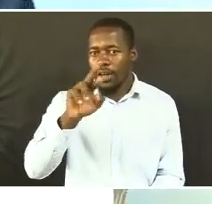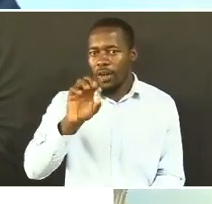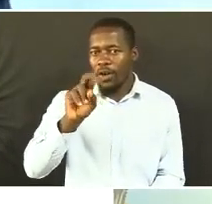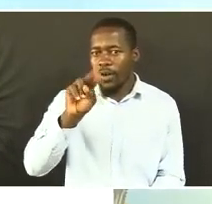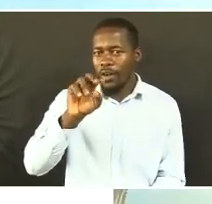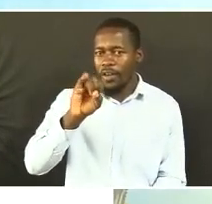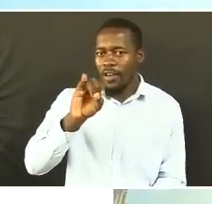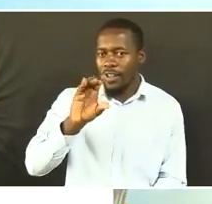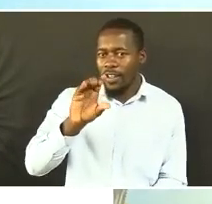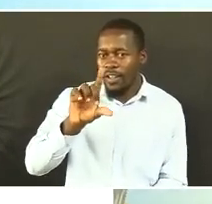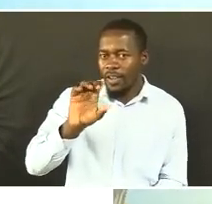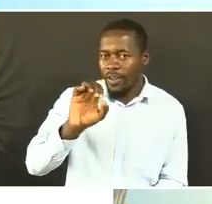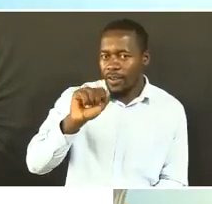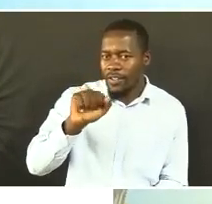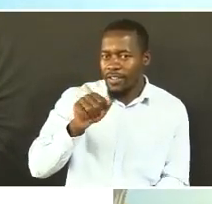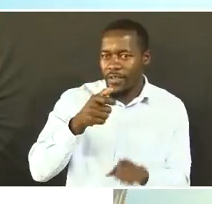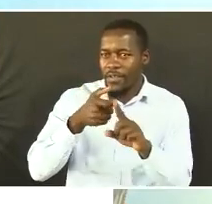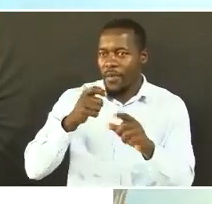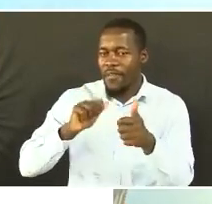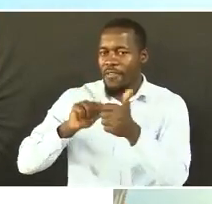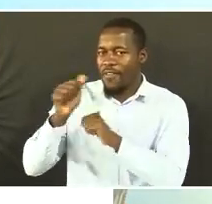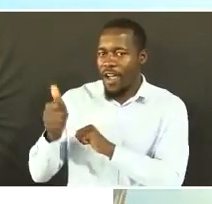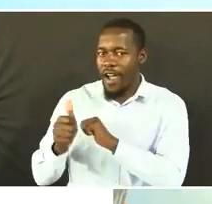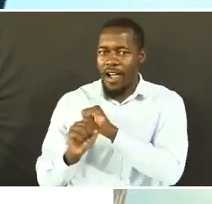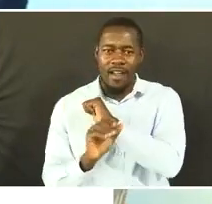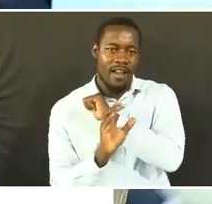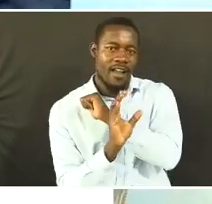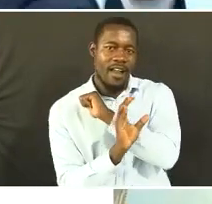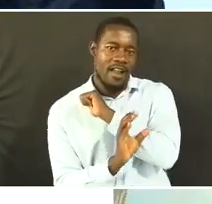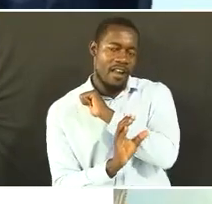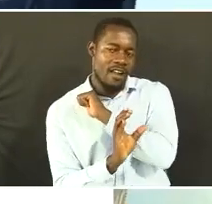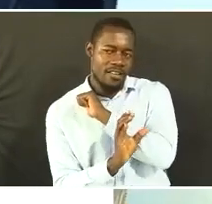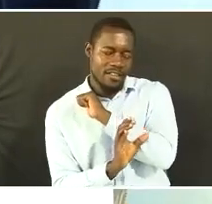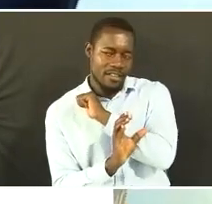omission there, which the keen eye of the clerk asked me,